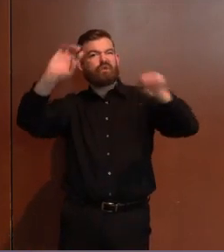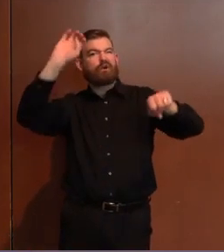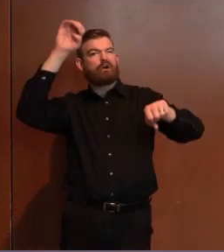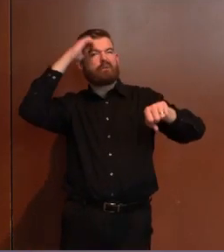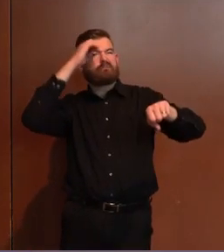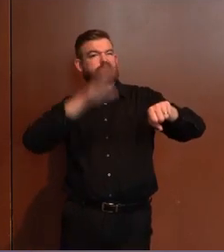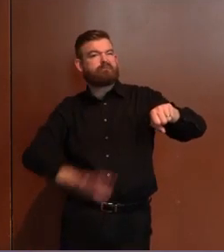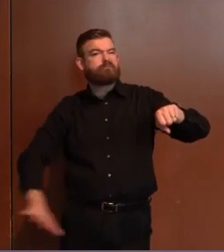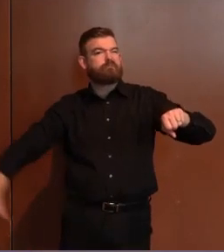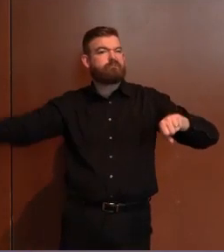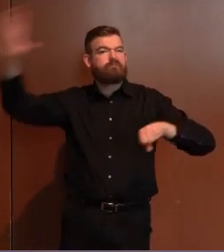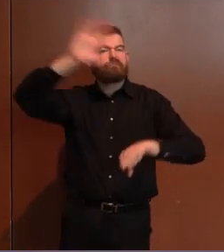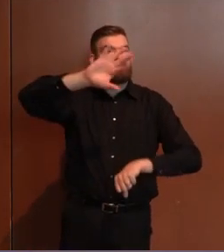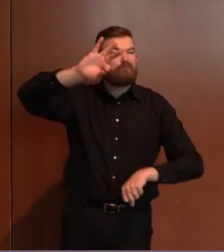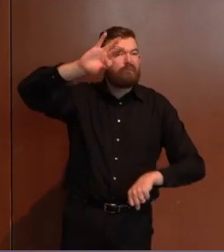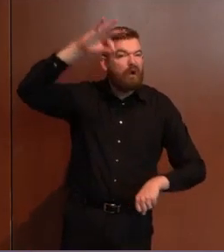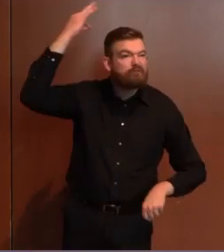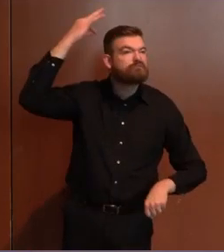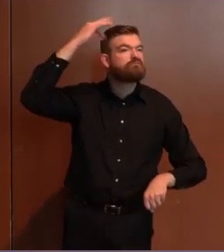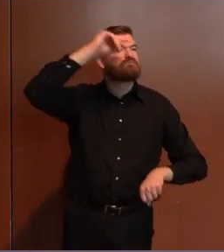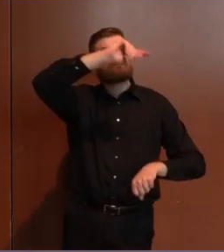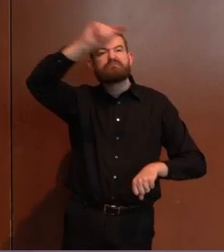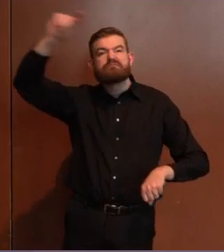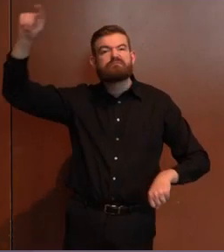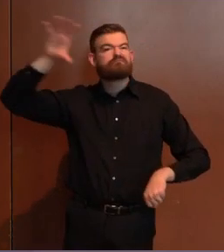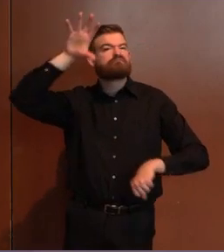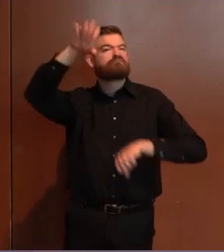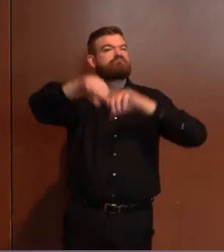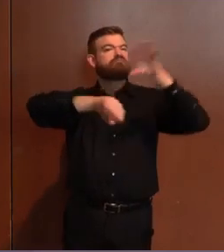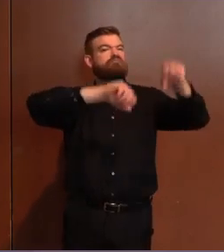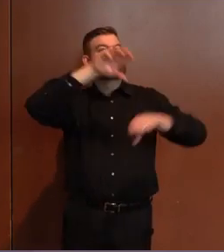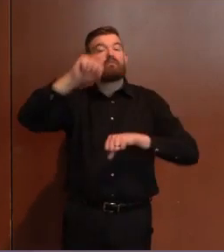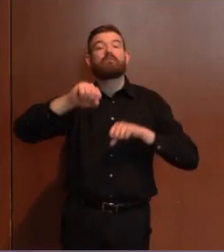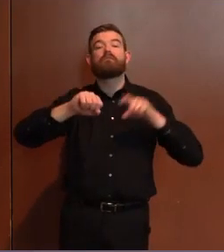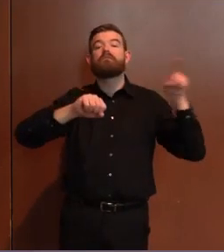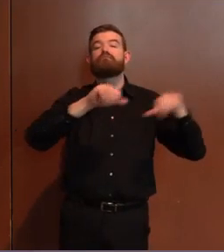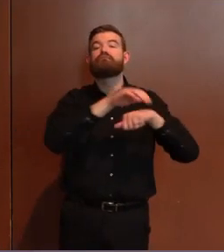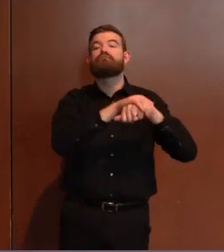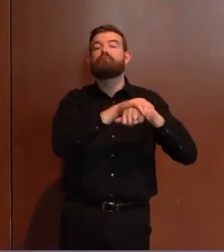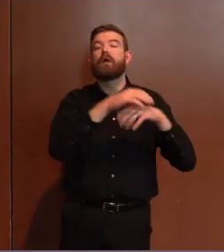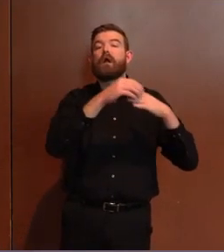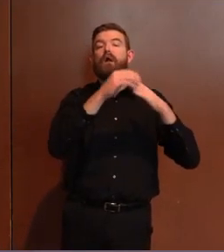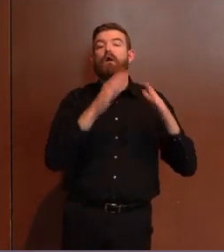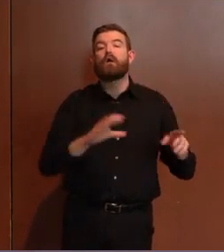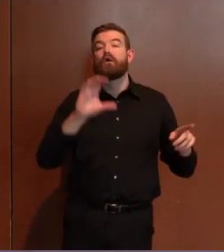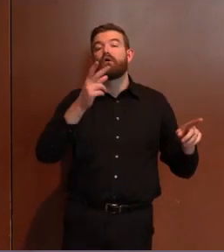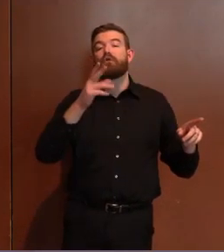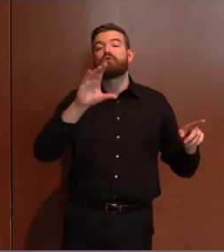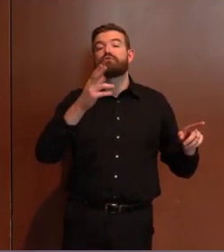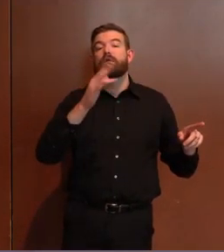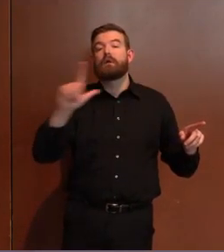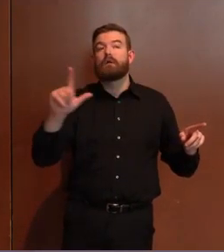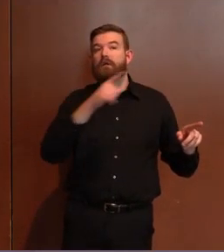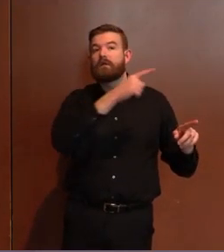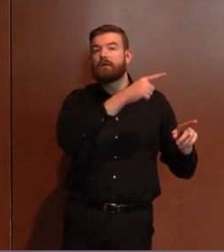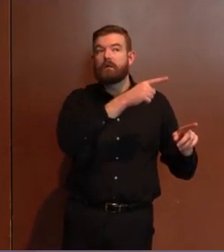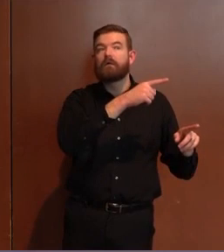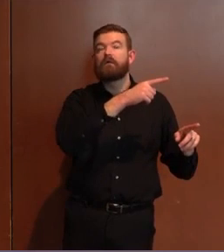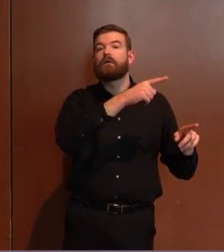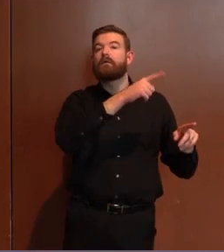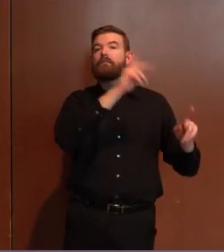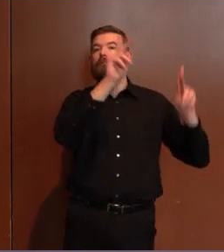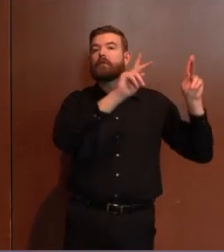France, and the challenges that Churchill and his team and the citizens had to be able to both prepare